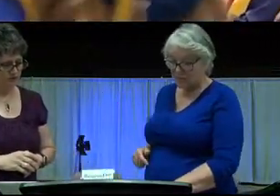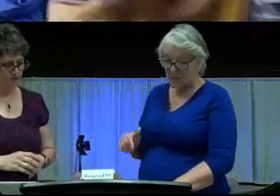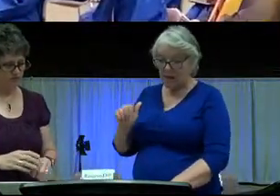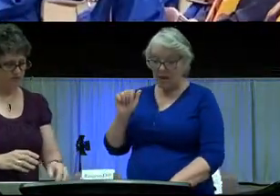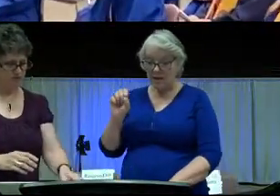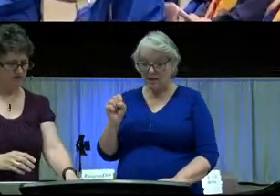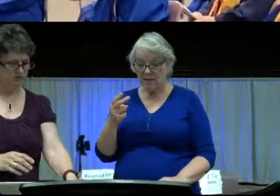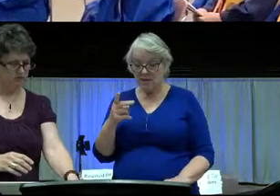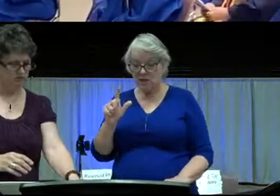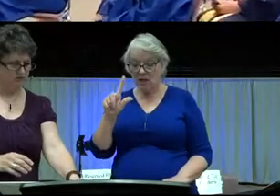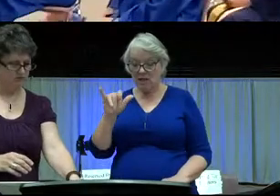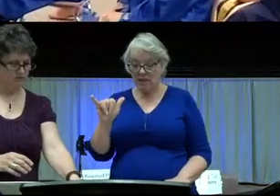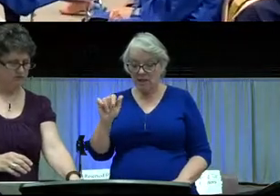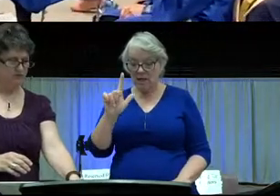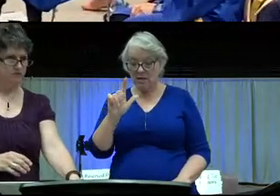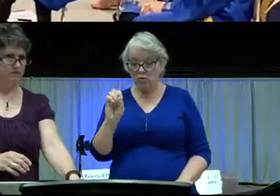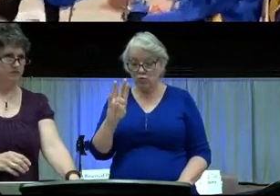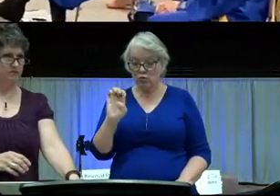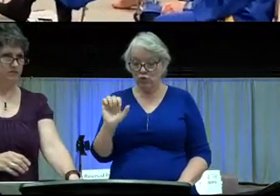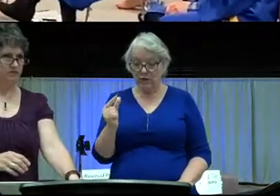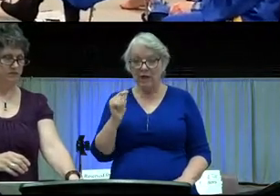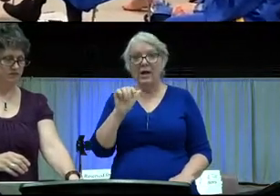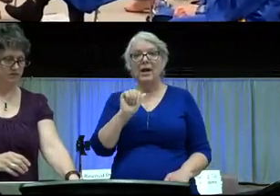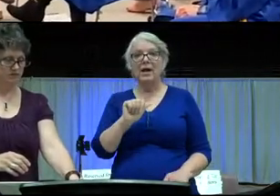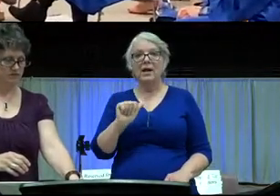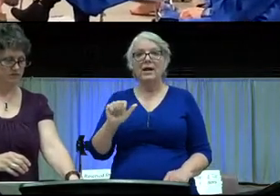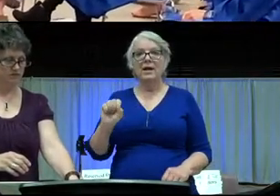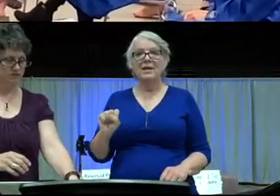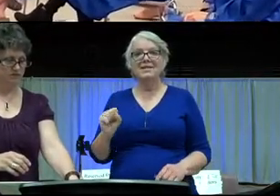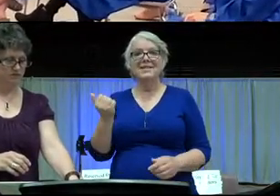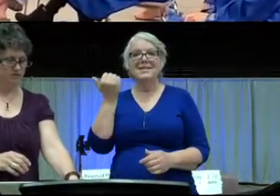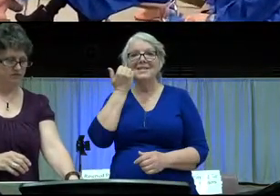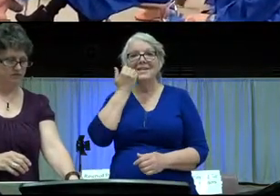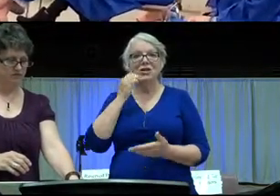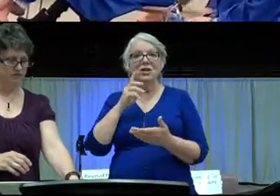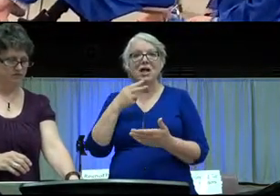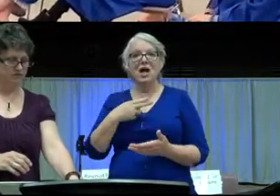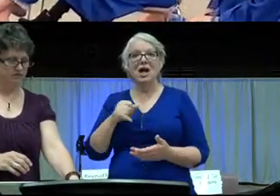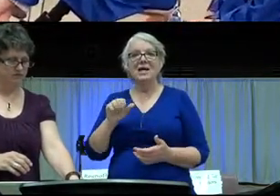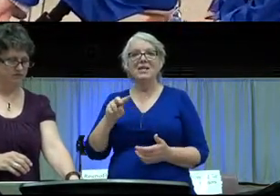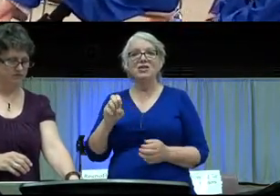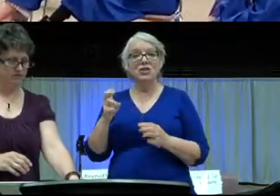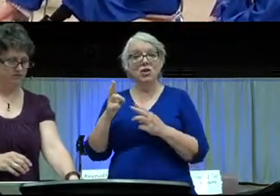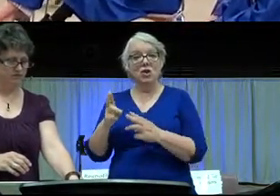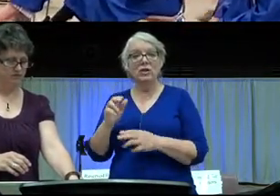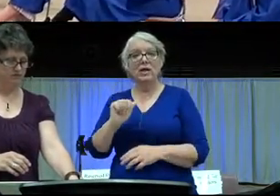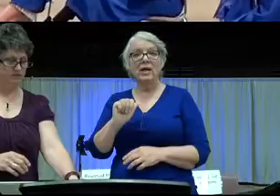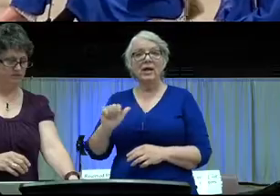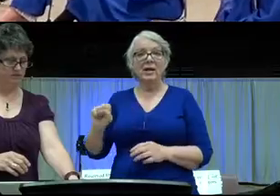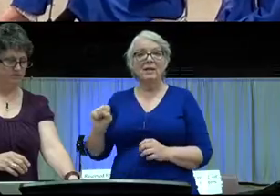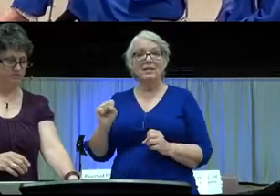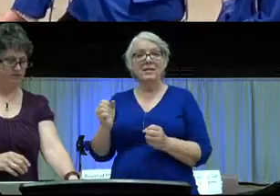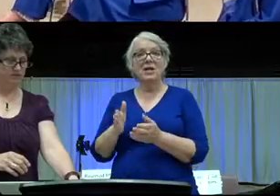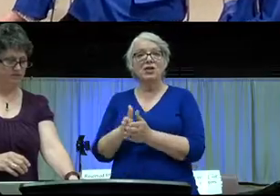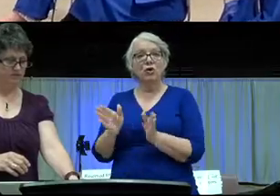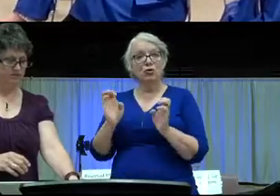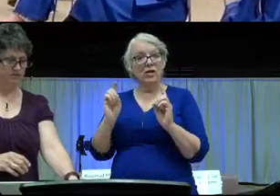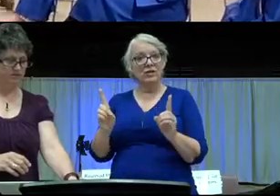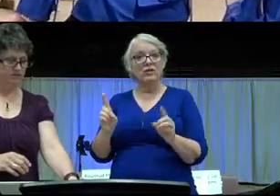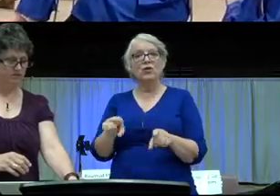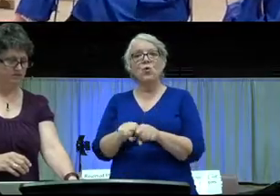Ashley A. Lorraine, Associate of Applied Science, Dental Hygiene, Honors, Associate of Arts, General Education, also